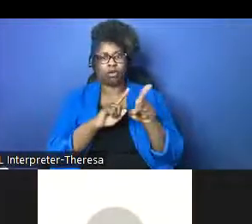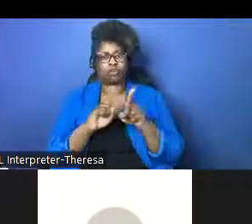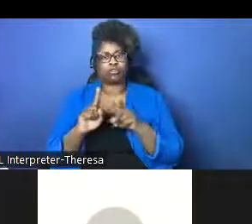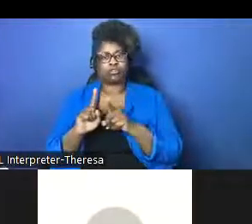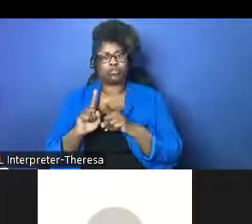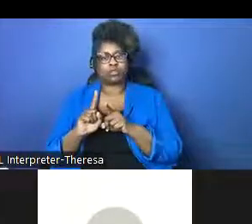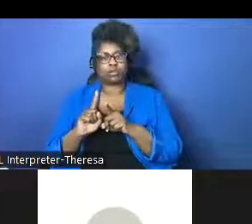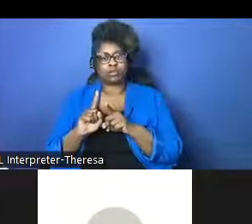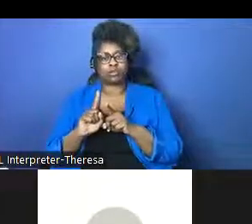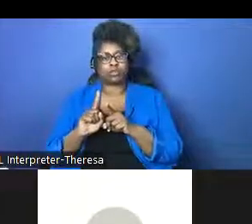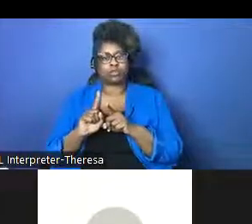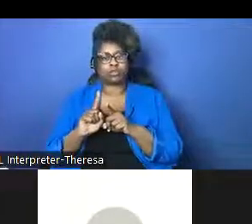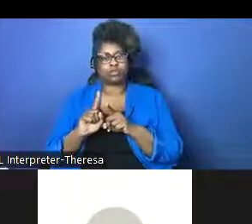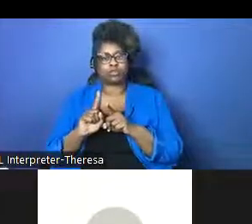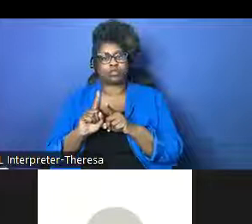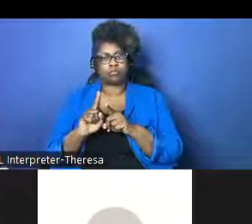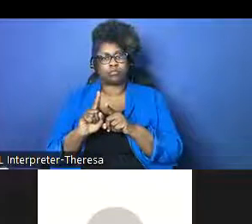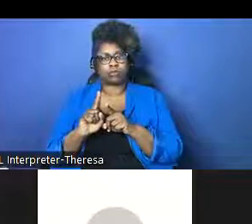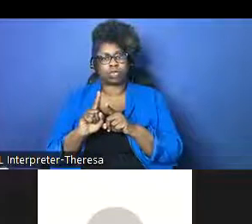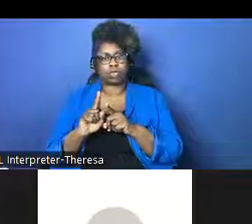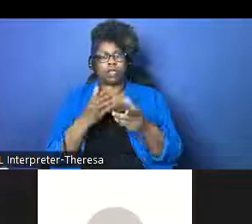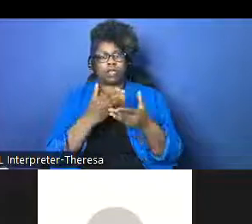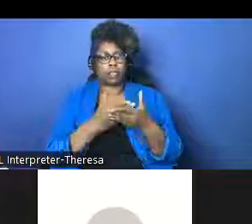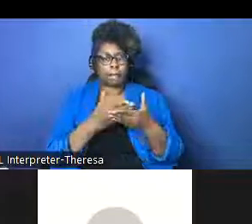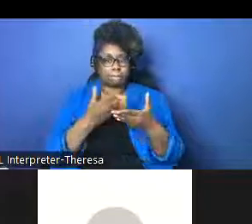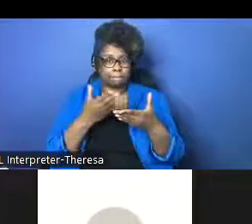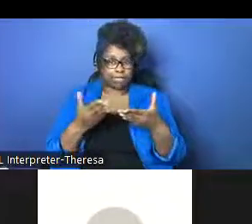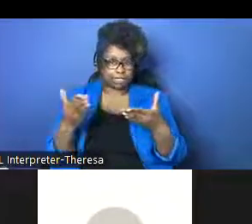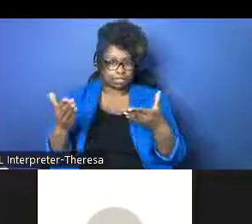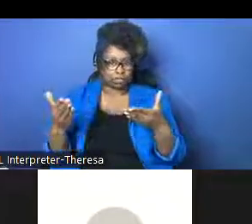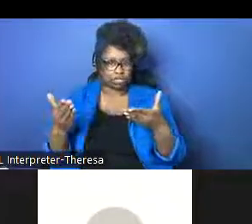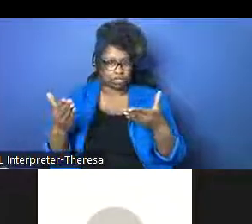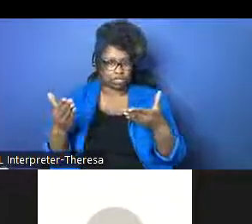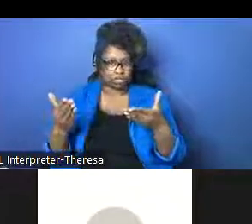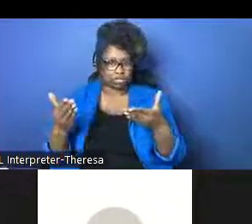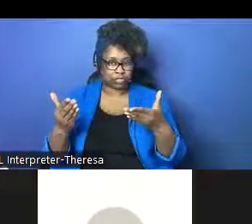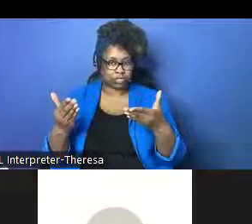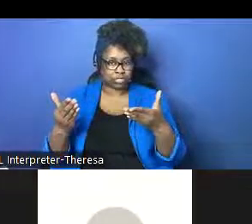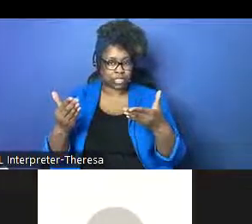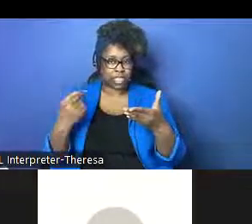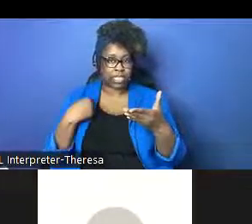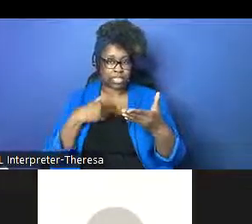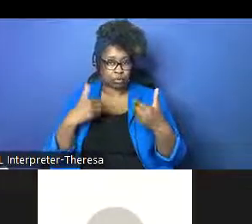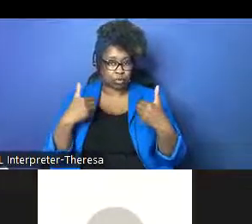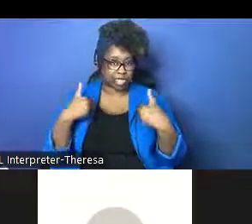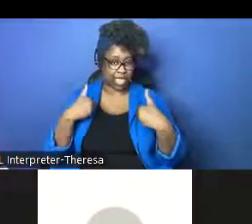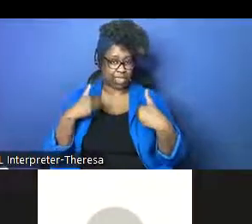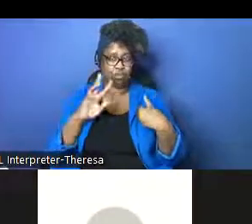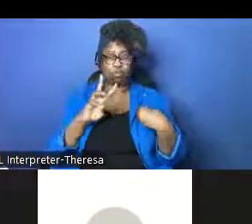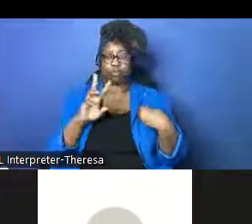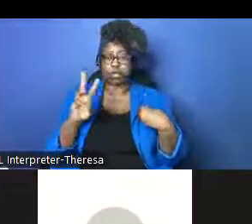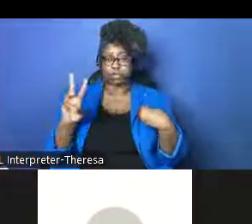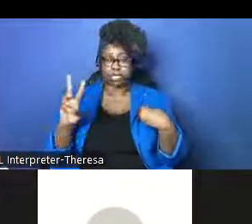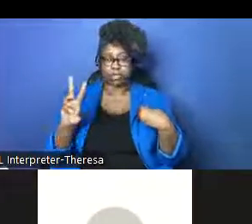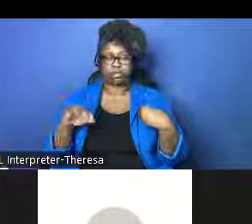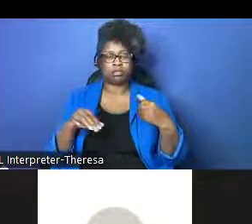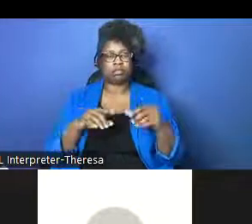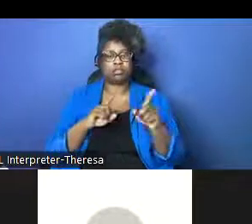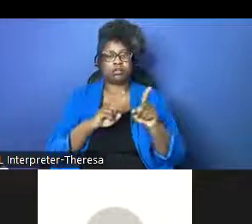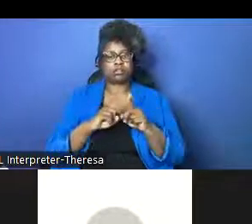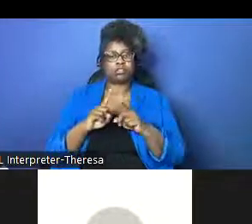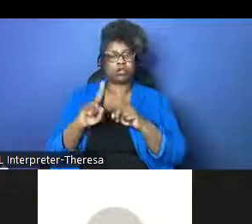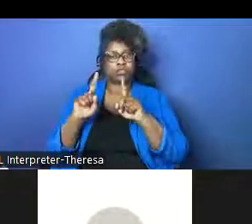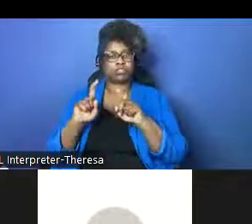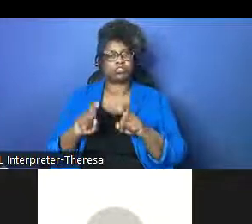to the materials that we have on our website, and then also to a